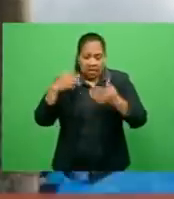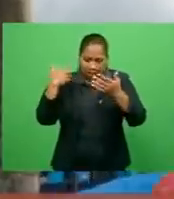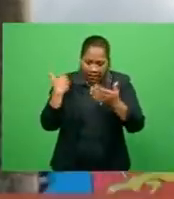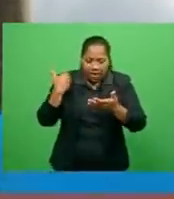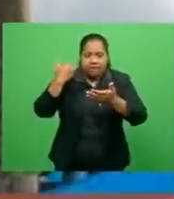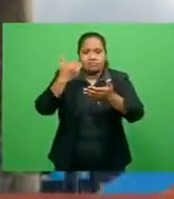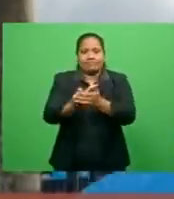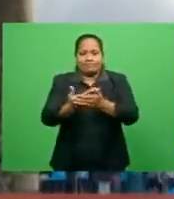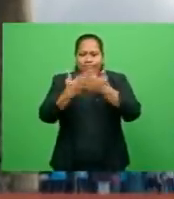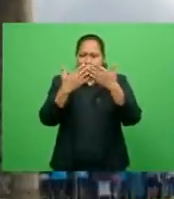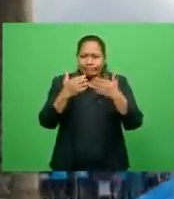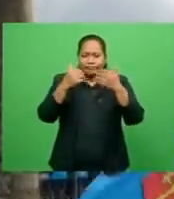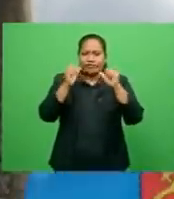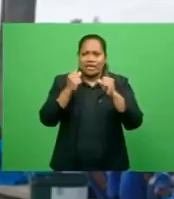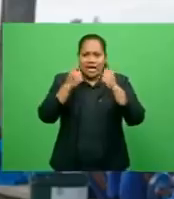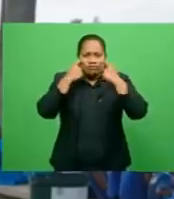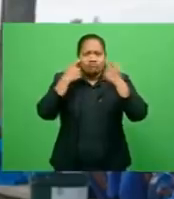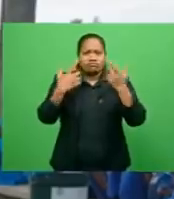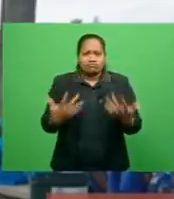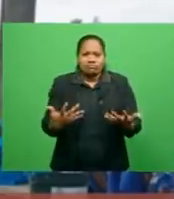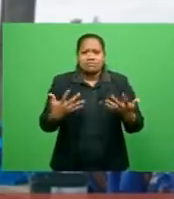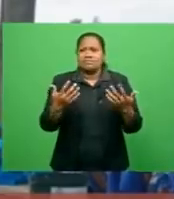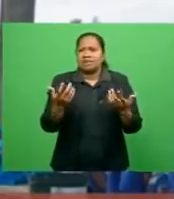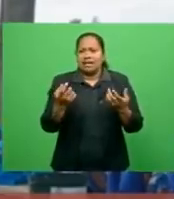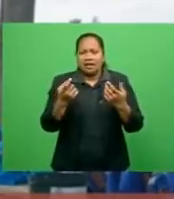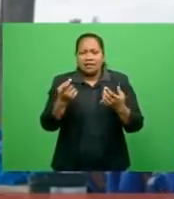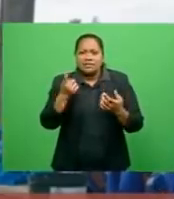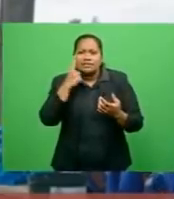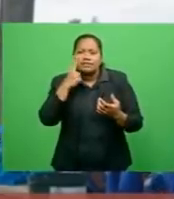at we're witnessing our 50th anniversary.